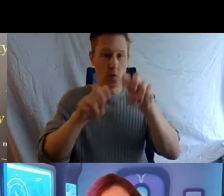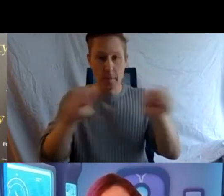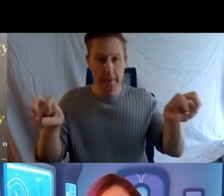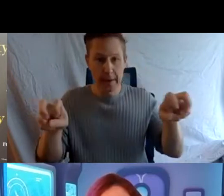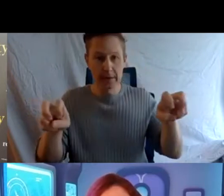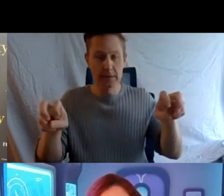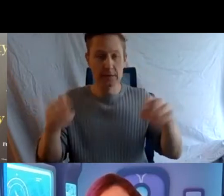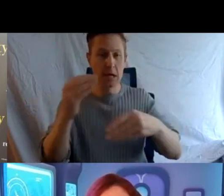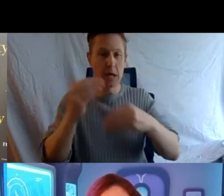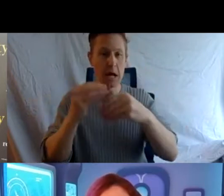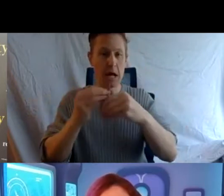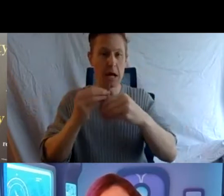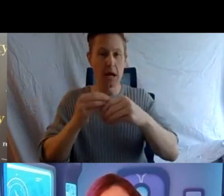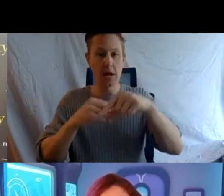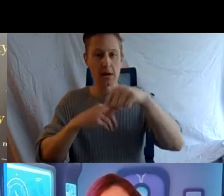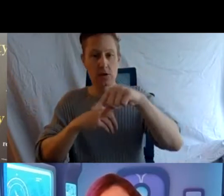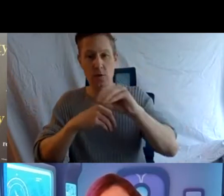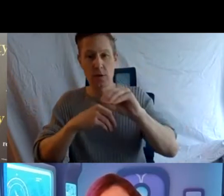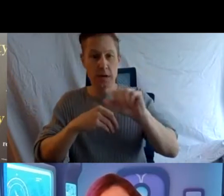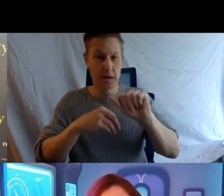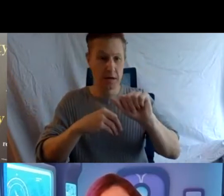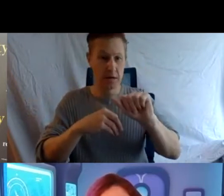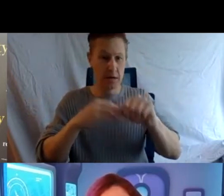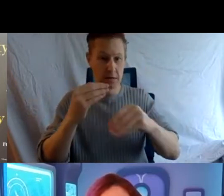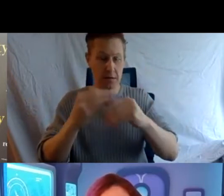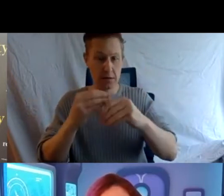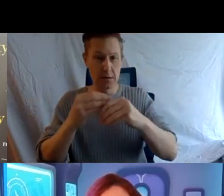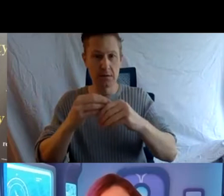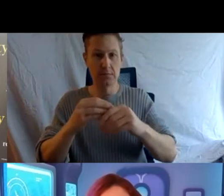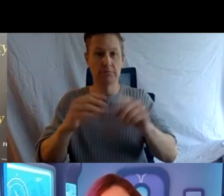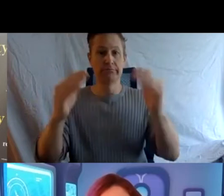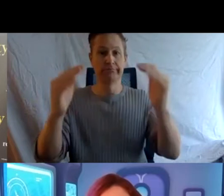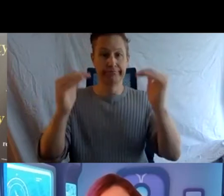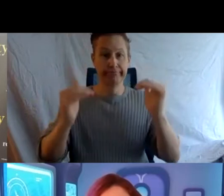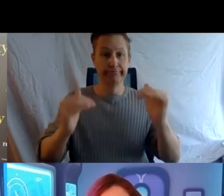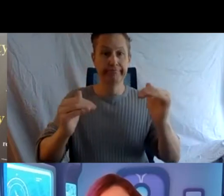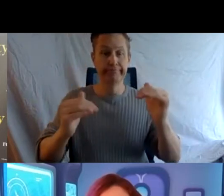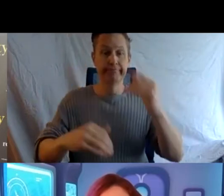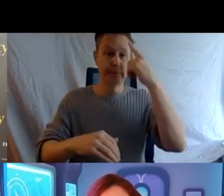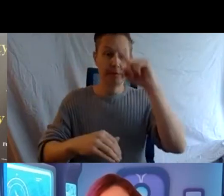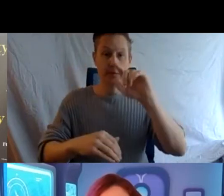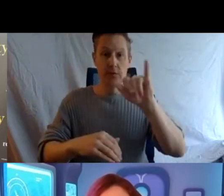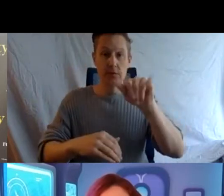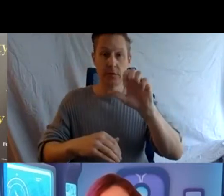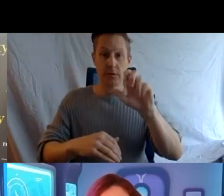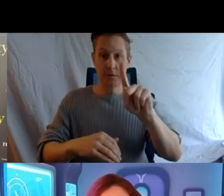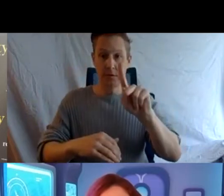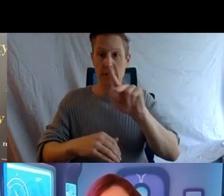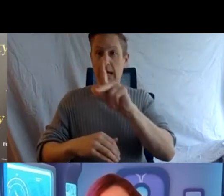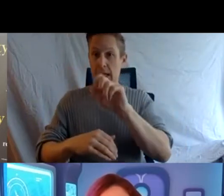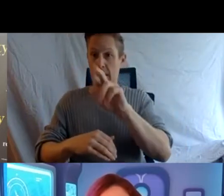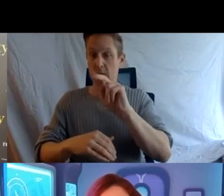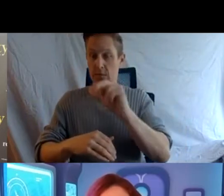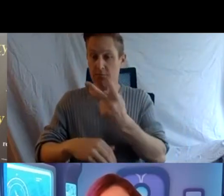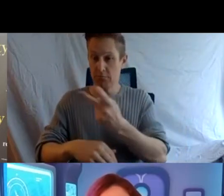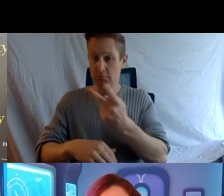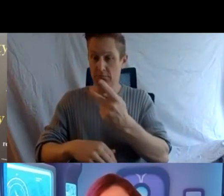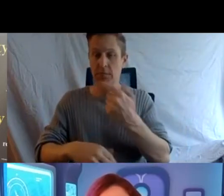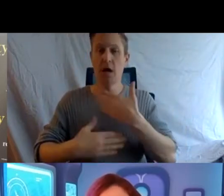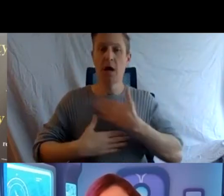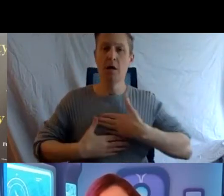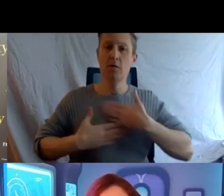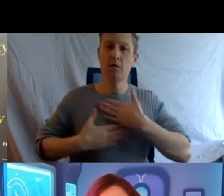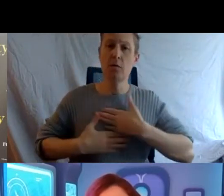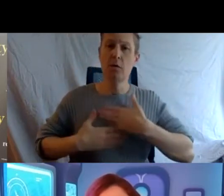Q&A. And yeah, so we're going to the next question, which is for Jack and Karen. I really enjoyed how